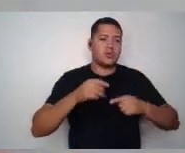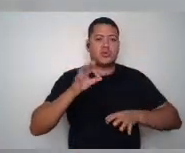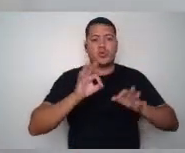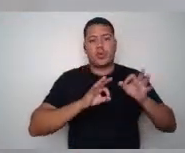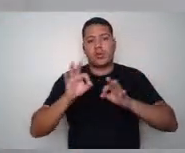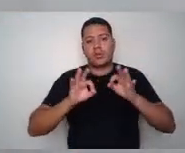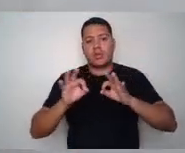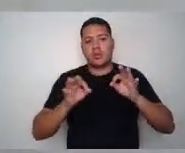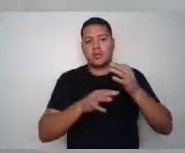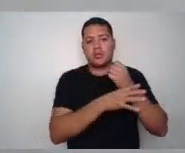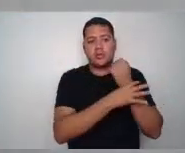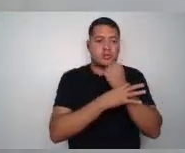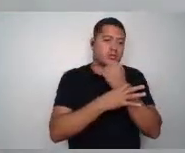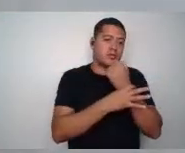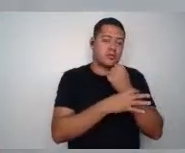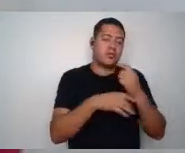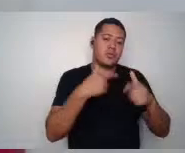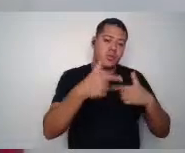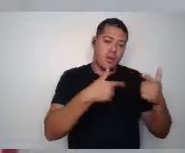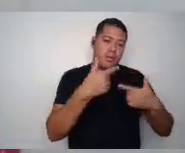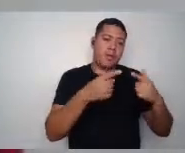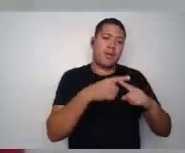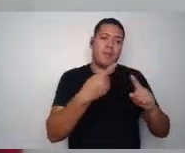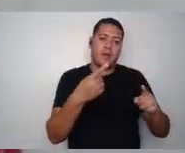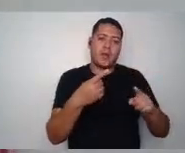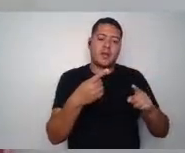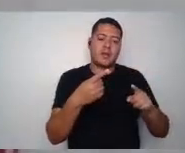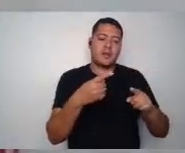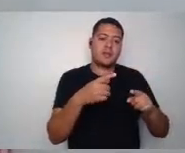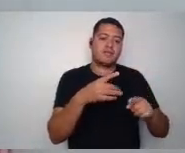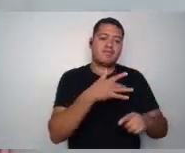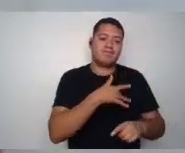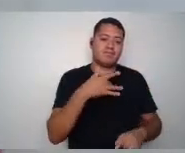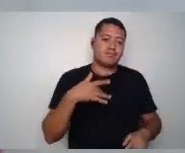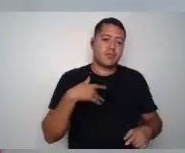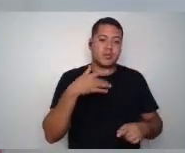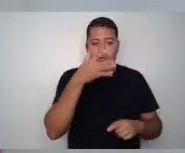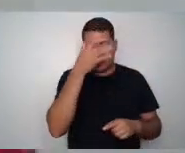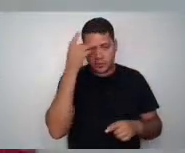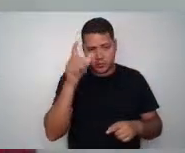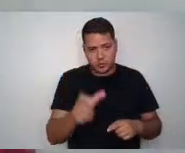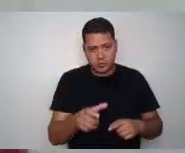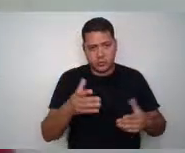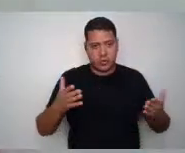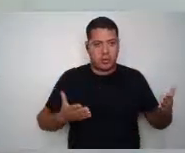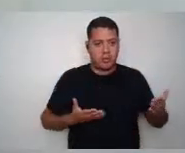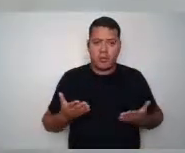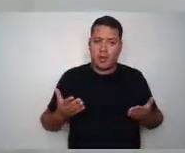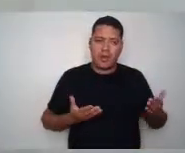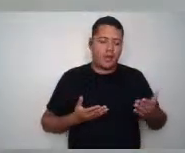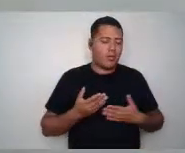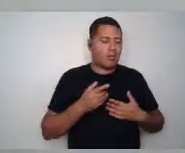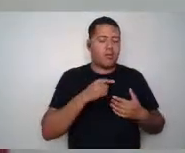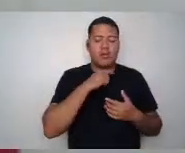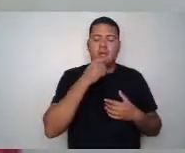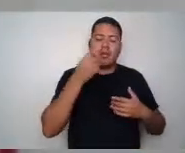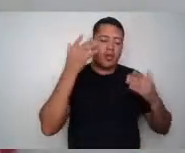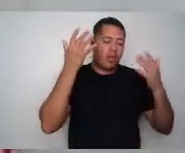discuss labor organization, but workers' health is still not very present in the discussion.